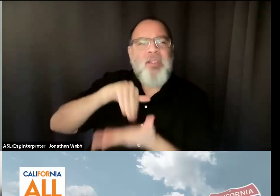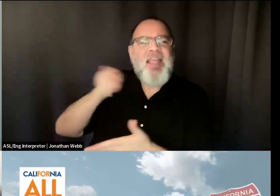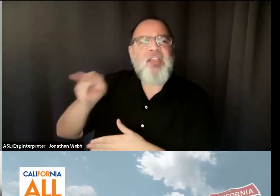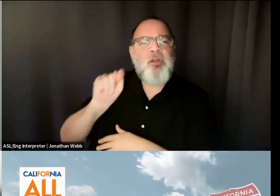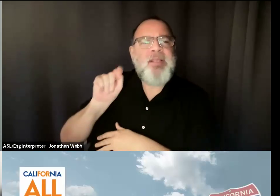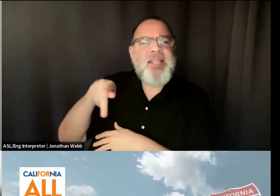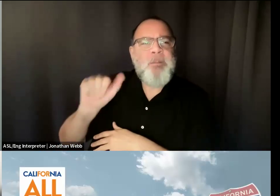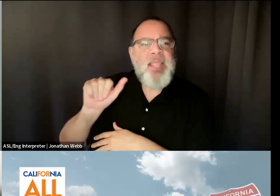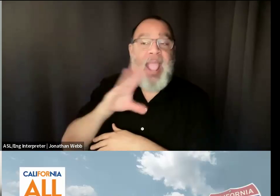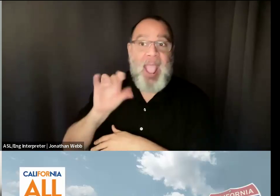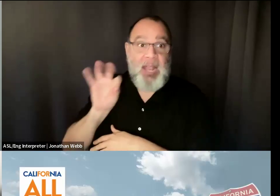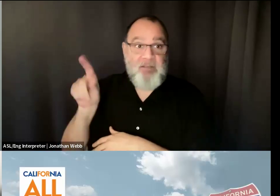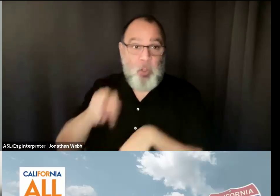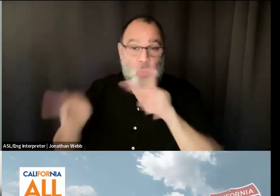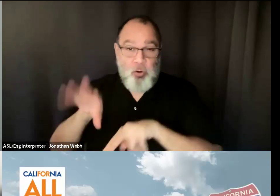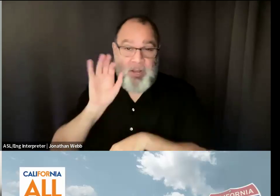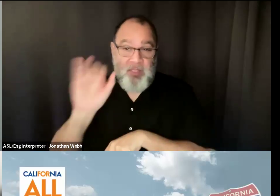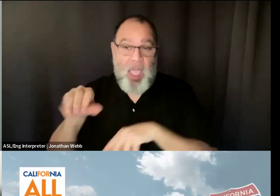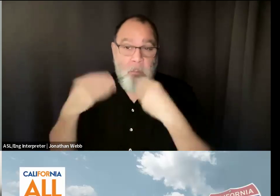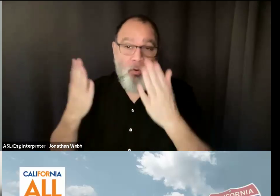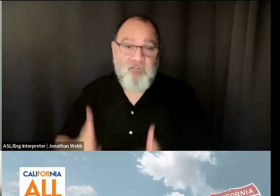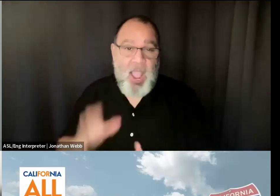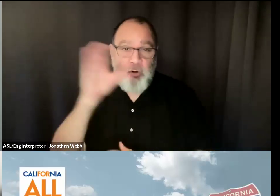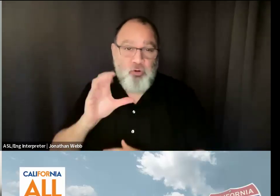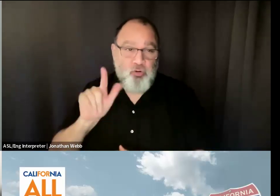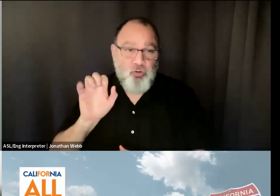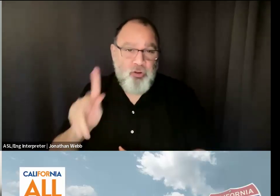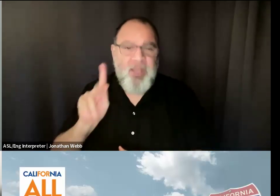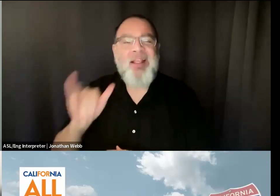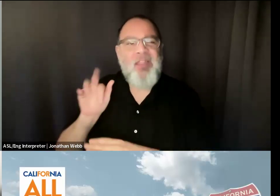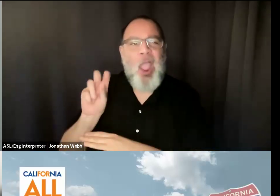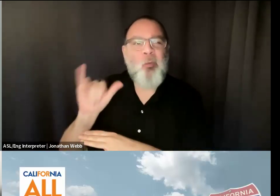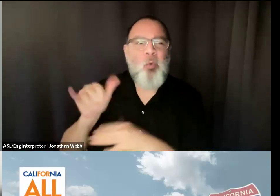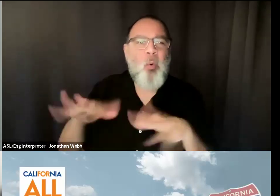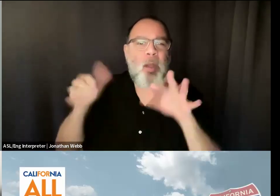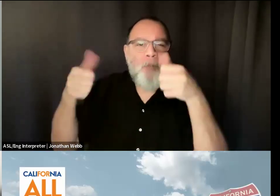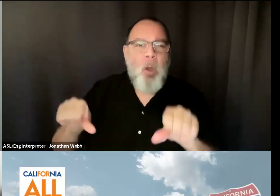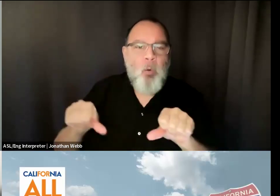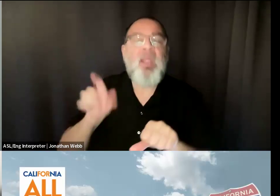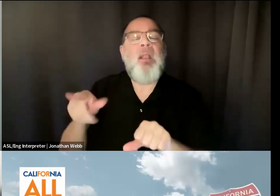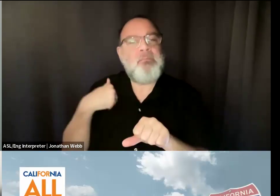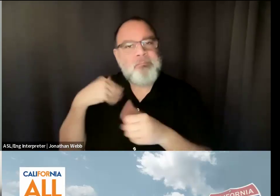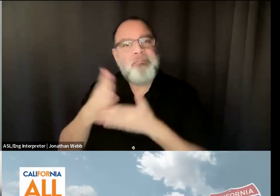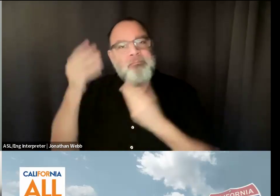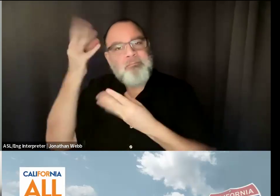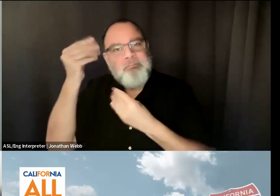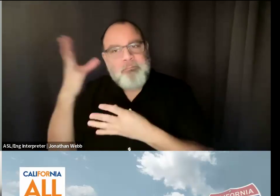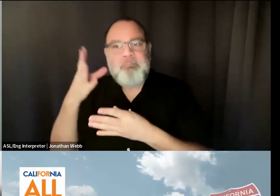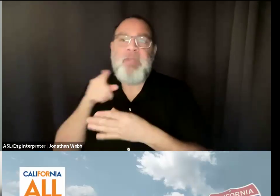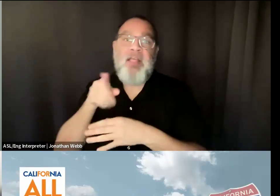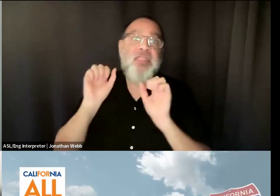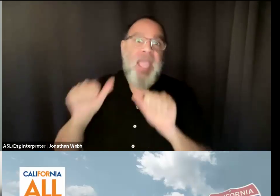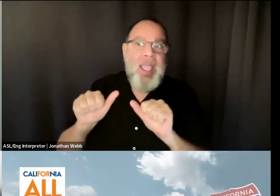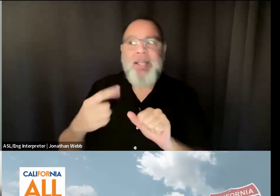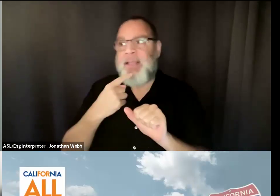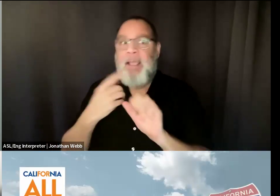and if they're looking at that provider search link that Loy posted, there is information that they can say,